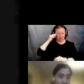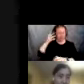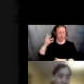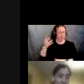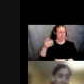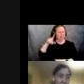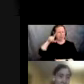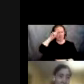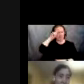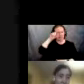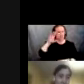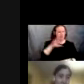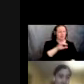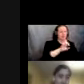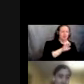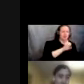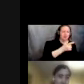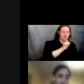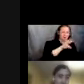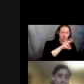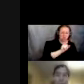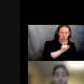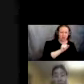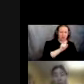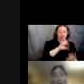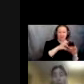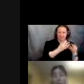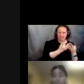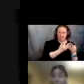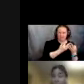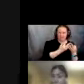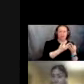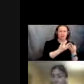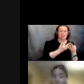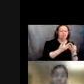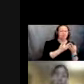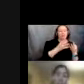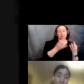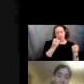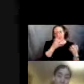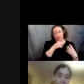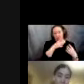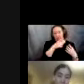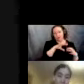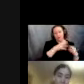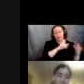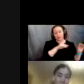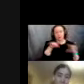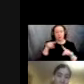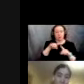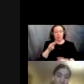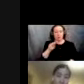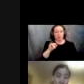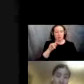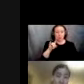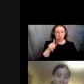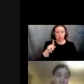You know, the Egawas, so they also, a lot of these families incidentally went to Minidoka, which is in